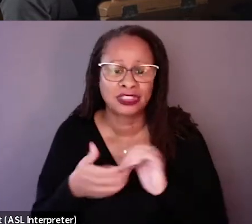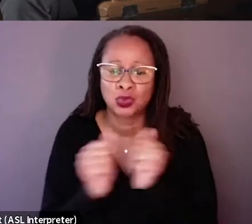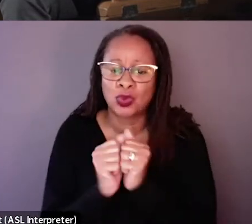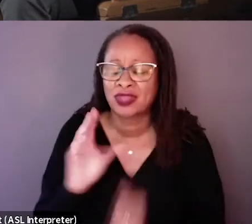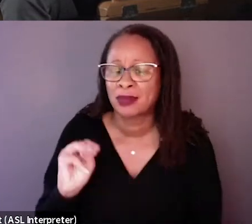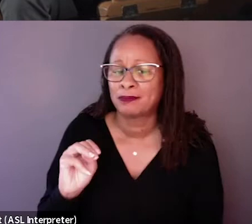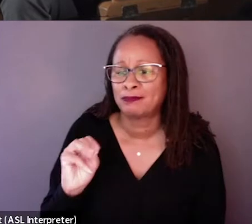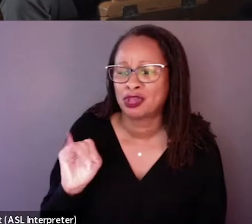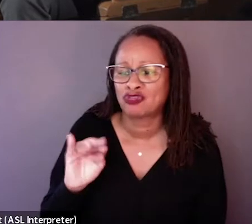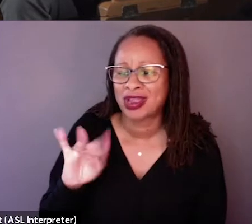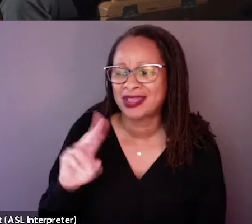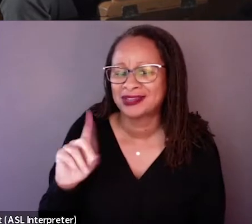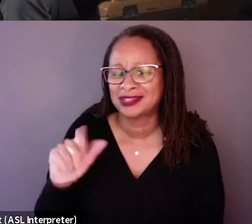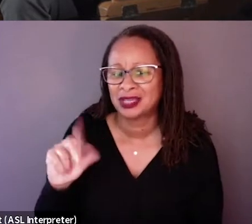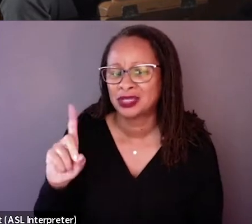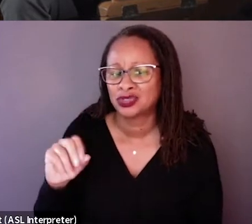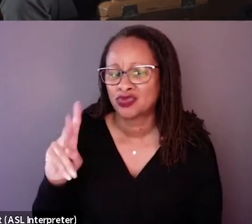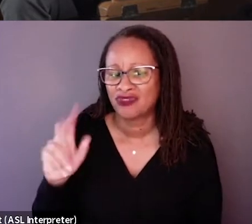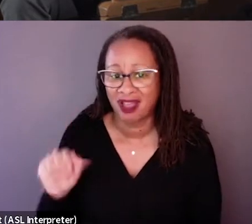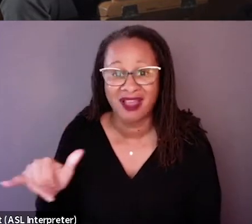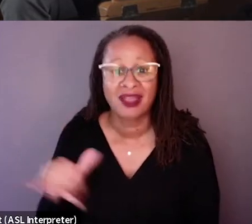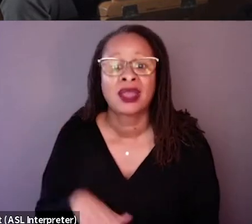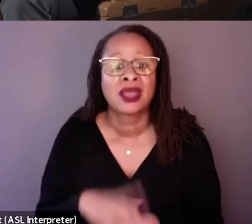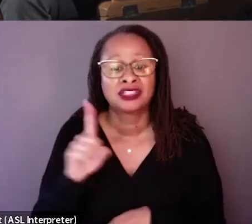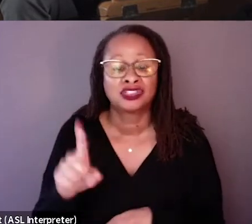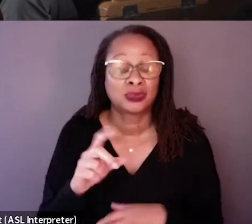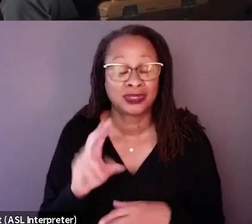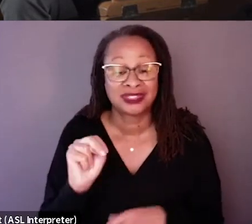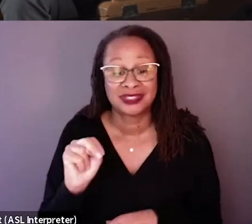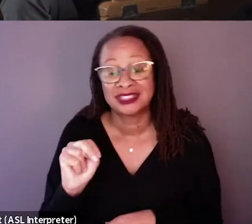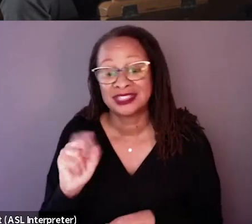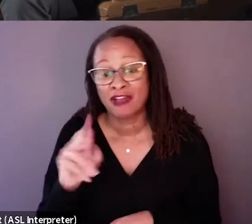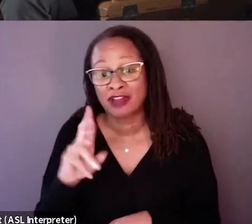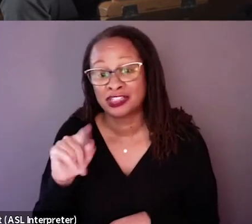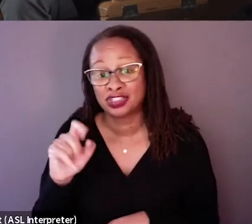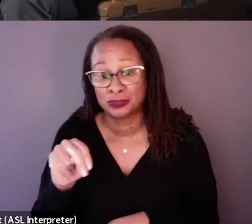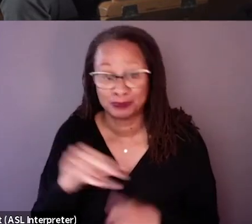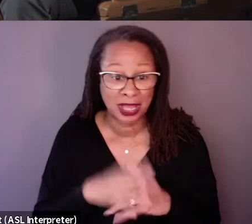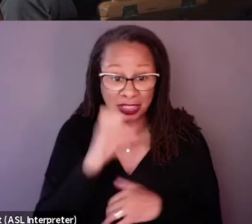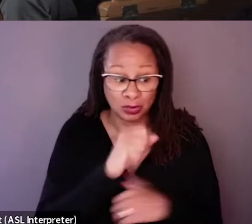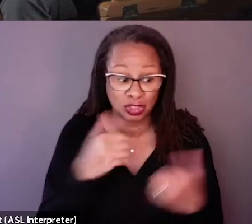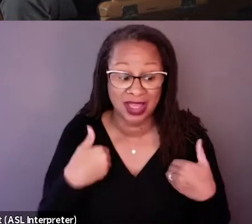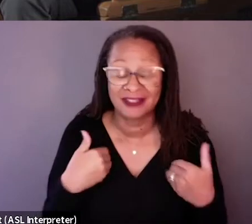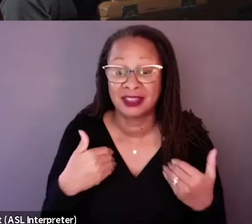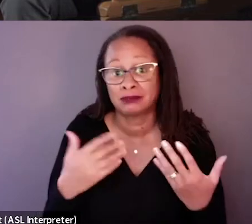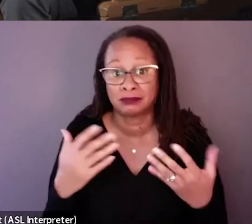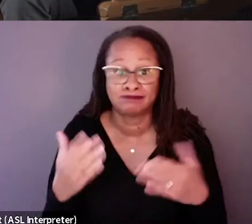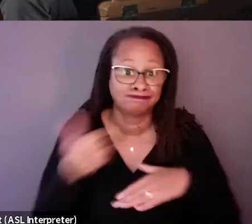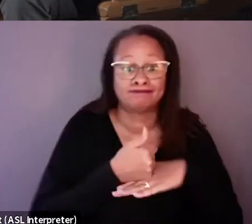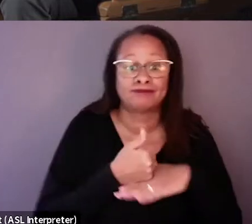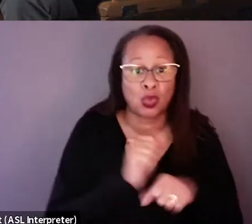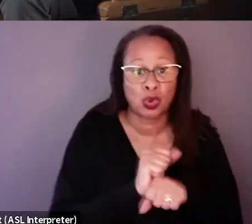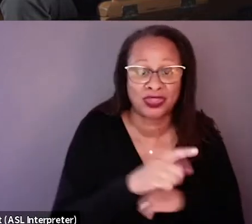the narration. I mean, she was announced as your narrator, I think, right before the film went to Sundance, but I assume you'd already had her on board before that. The narration